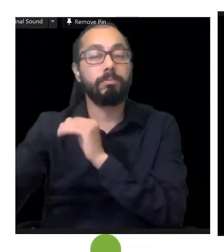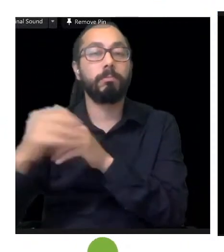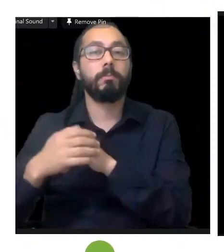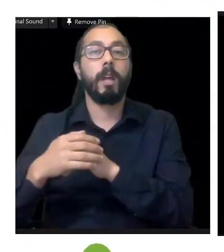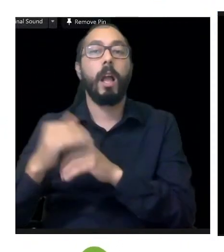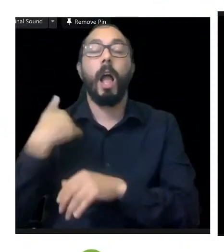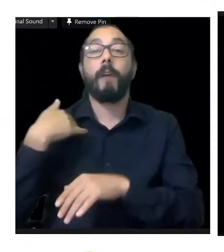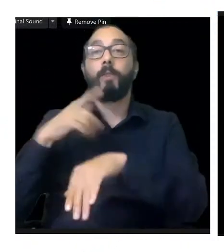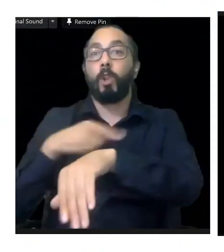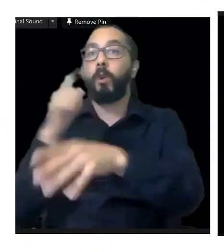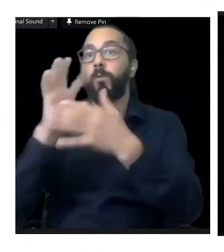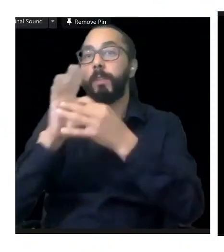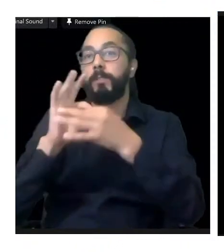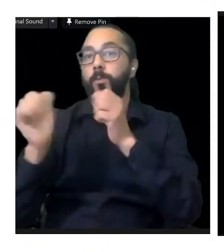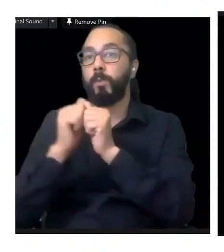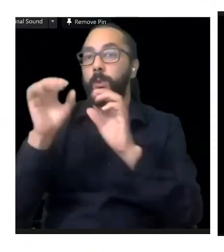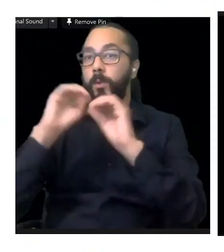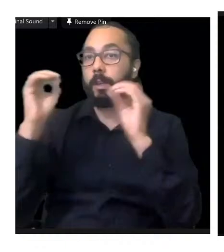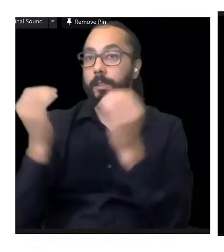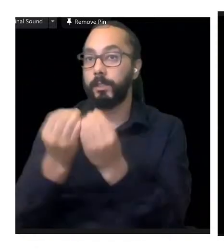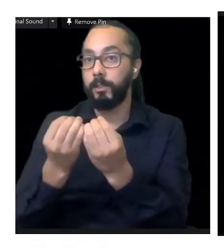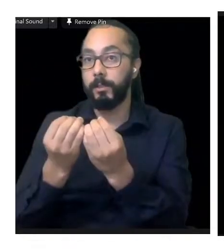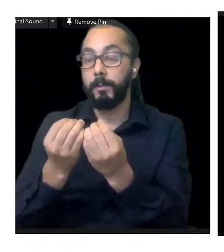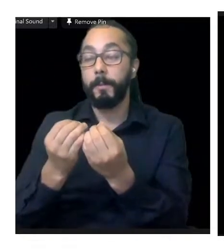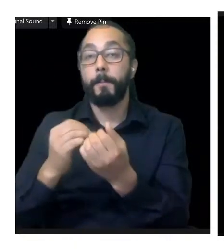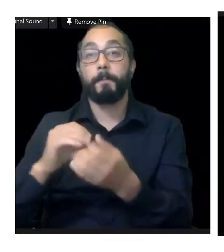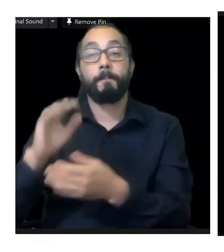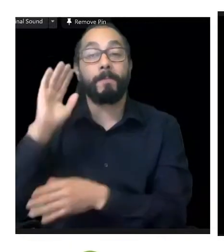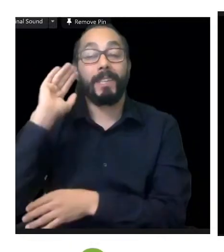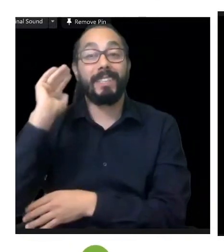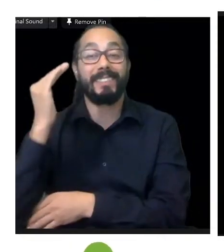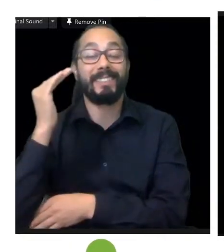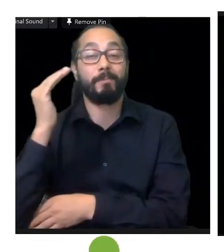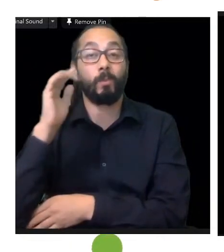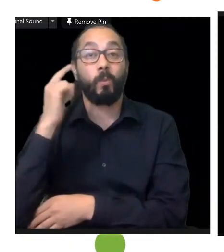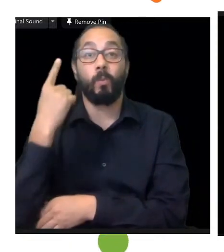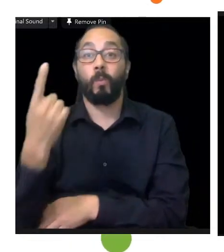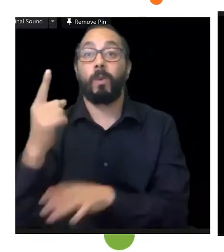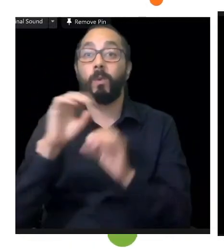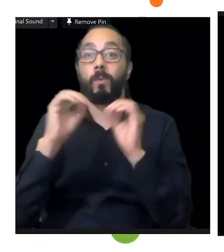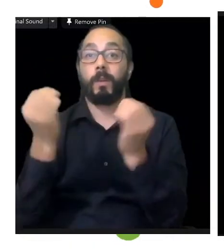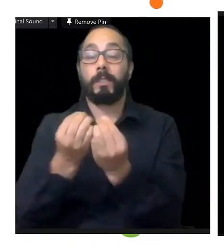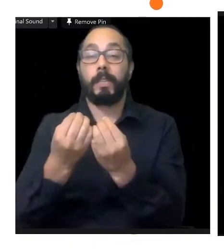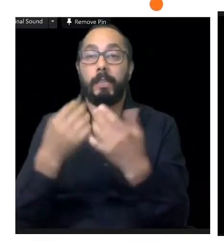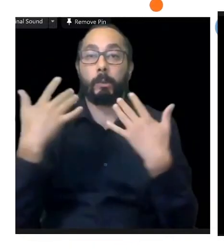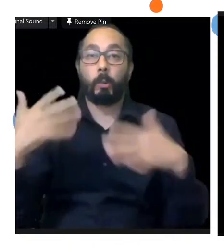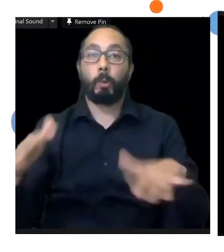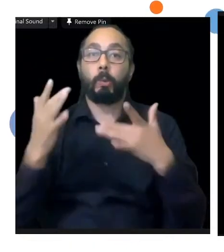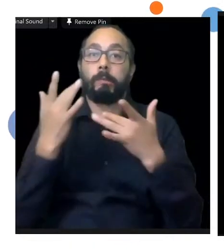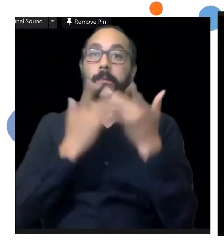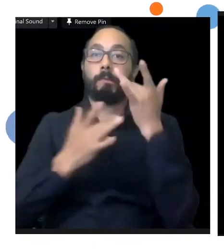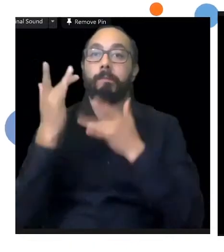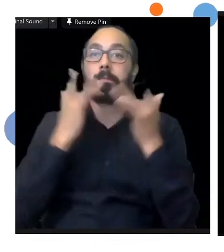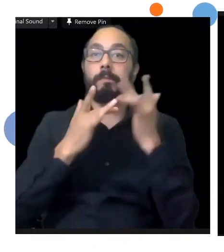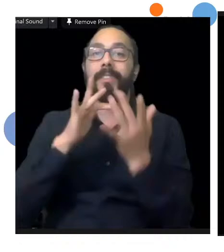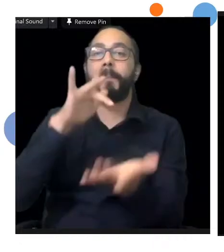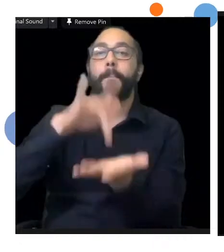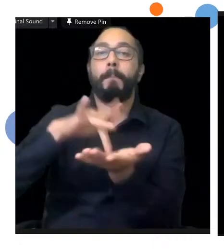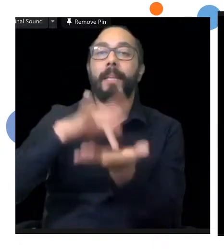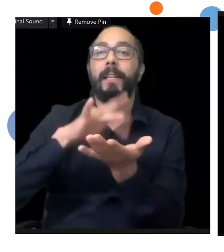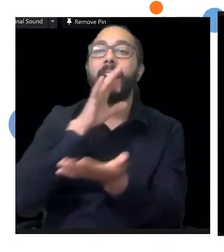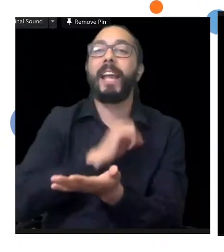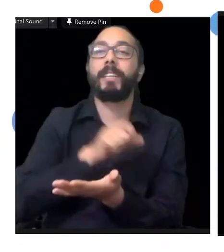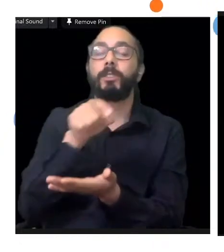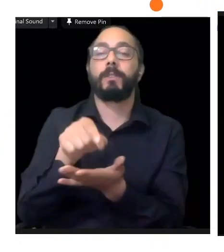organizations. And that it looks like the one cohort that is being squeezed or sandwiched is the middle-aged cohort. Those individuals that